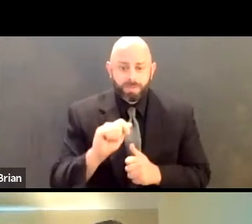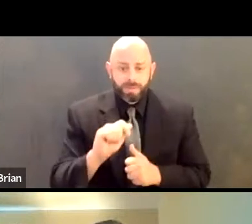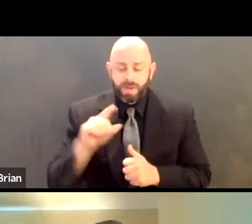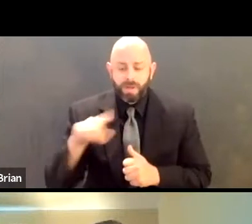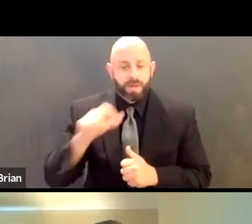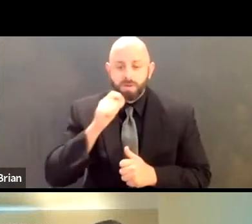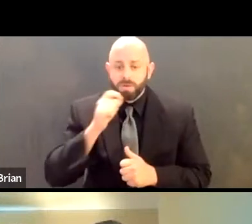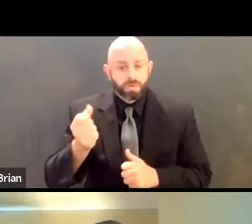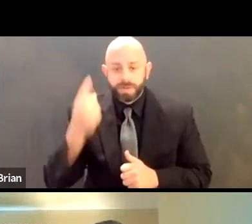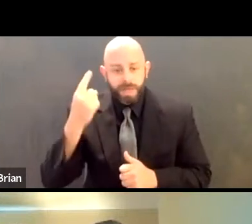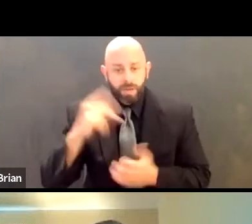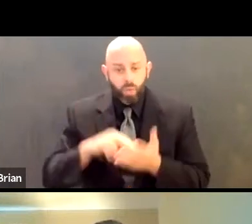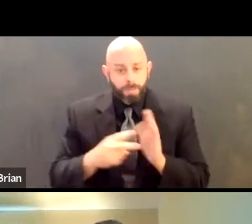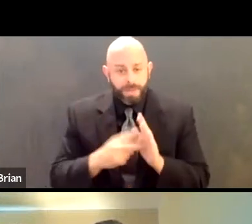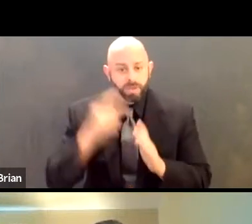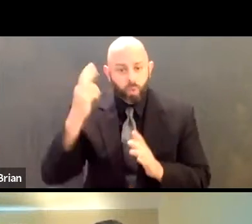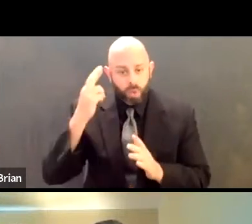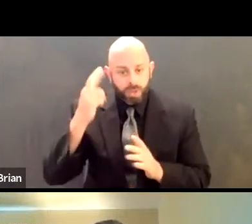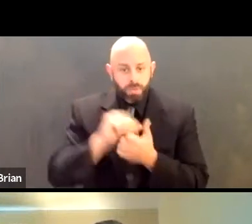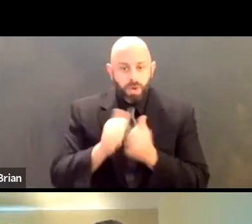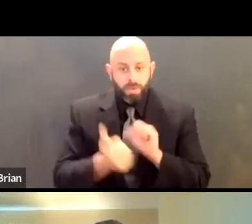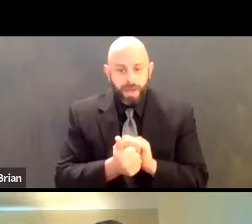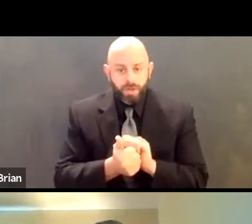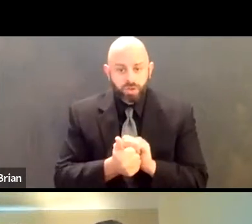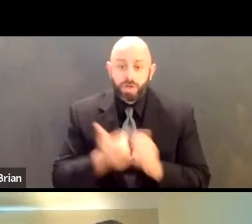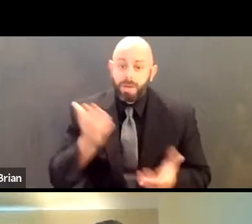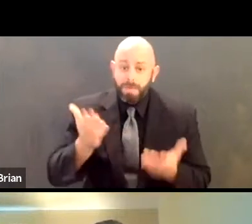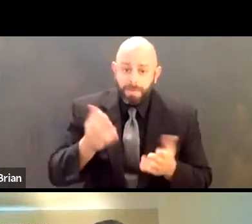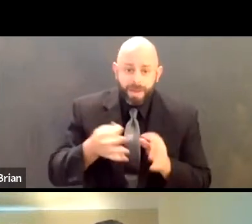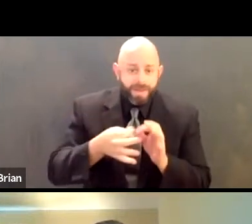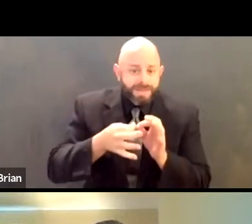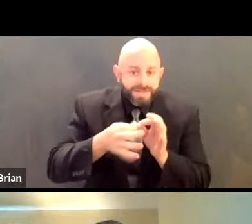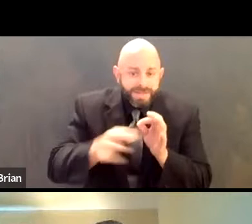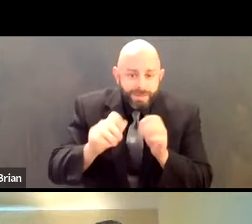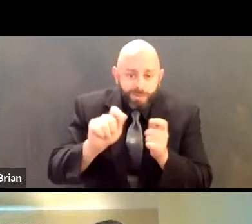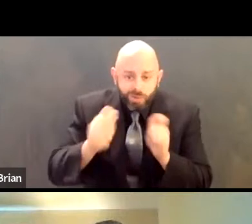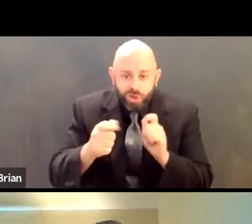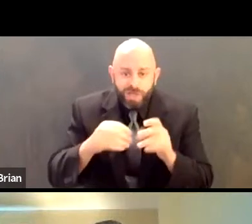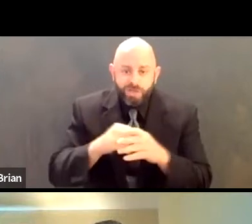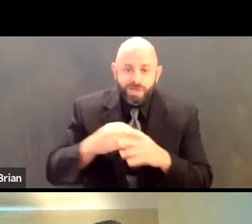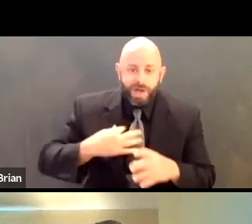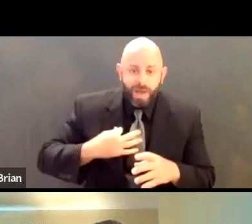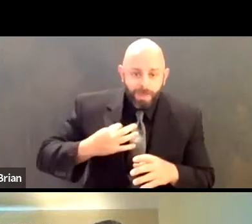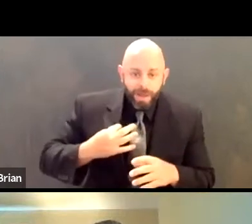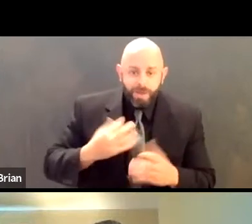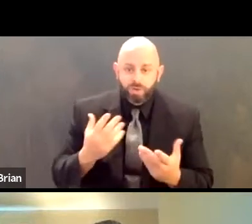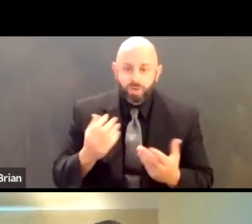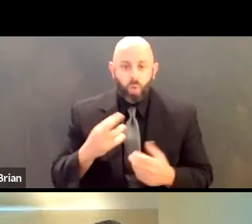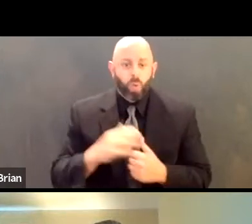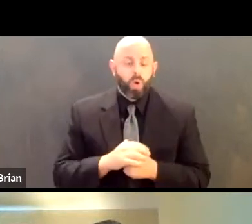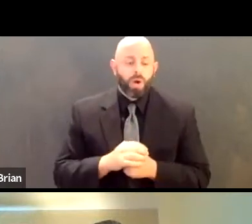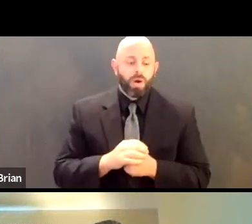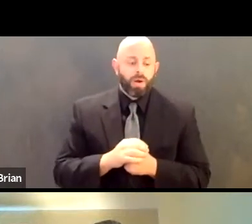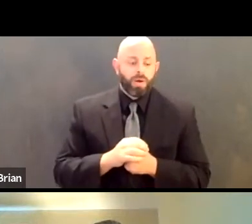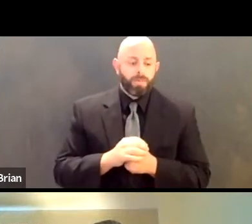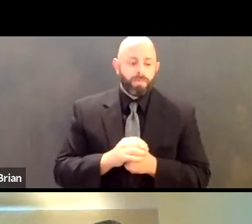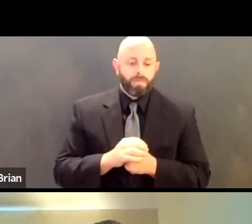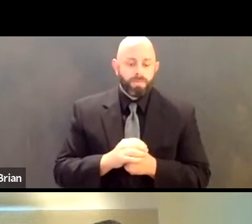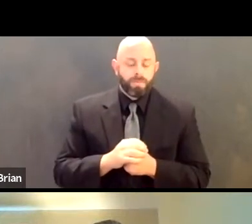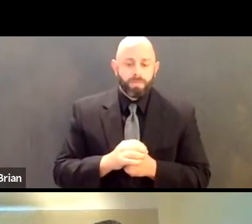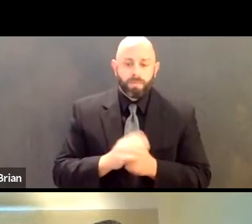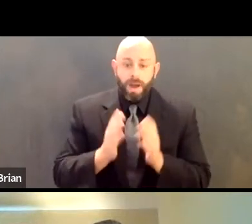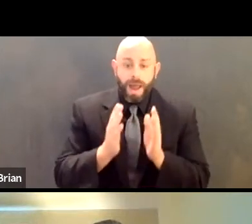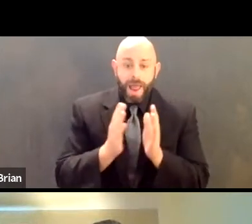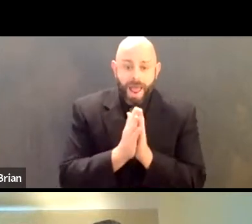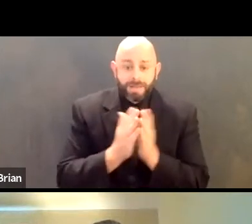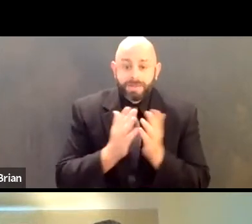a reasonable accommodation. It could be simple changing the application or, you know, or doing a way task is done. Just because it's done